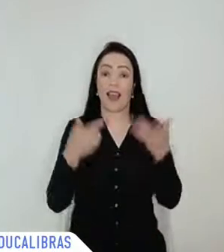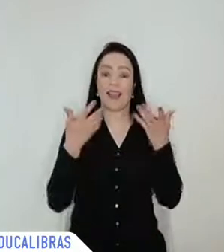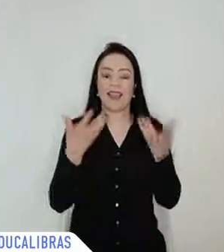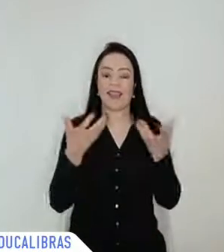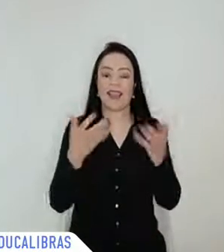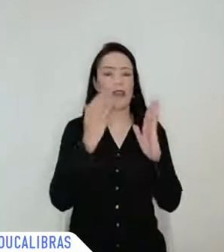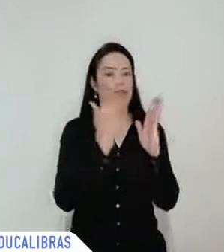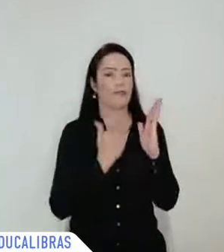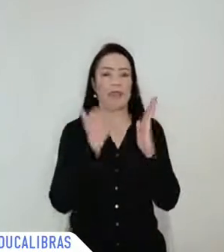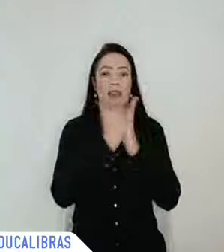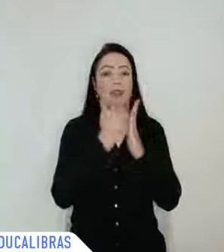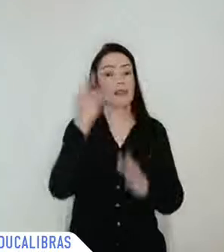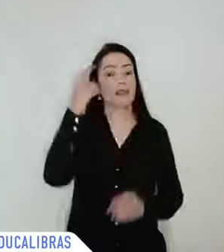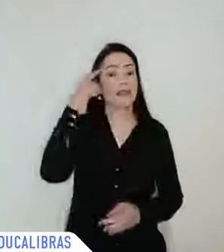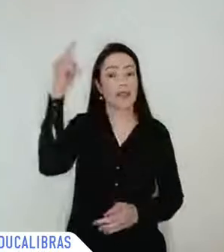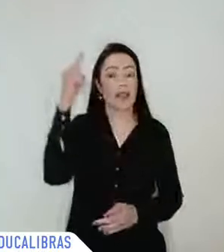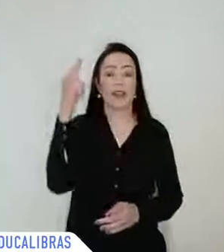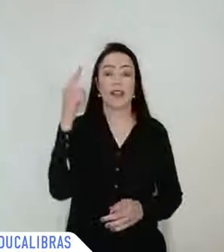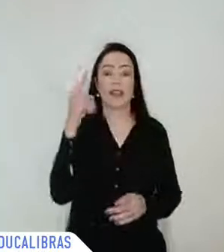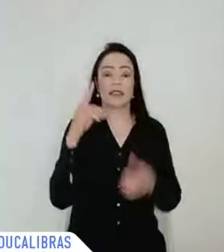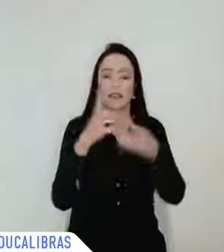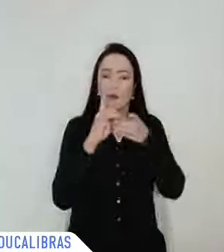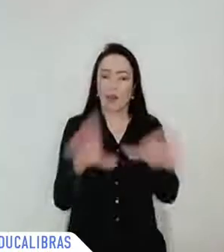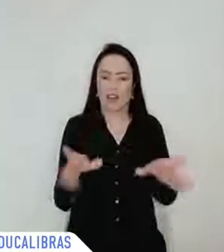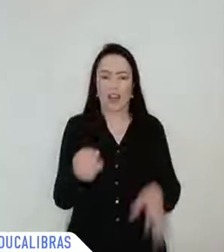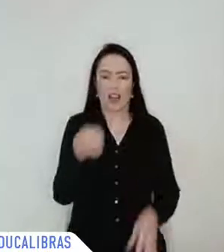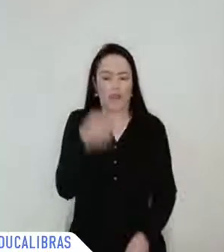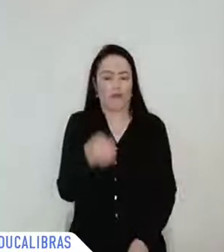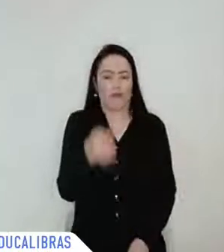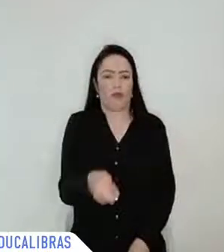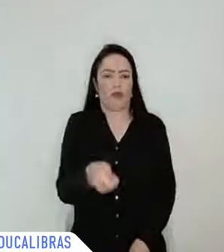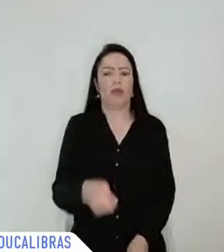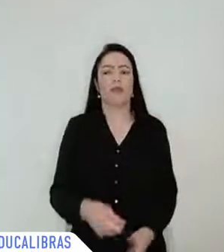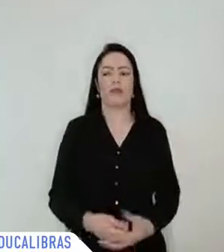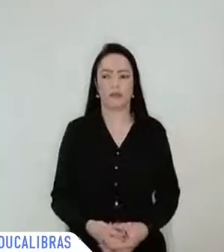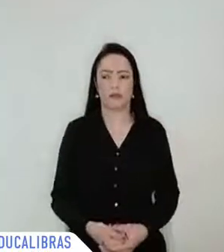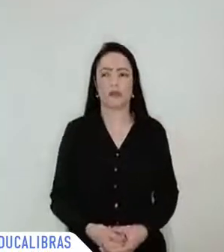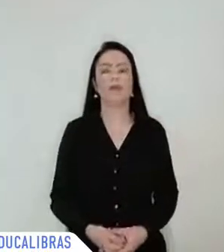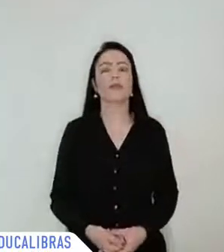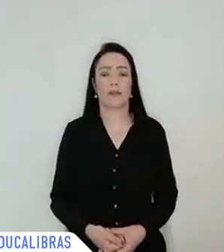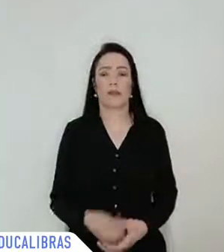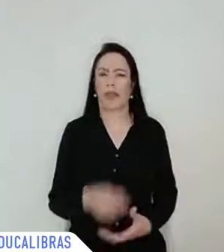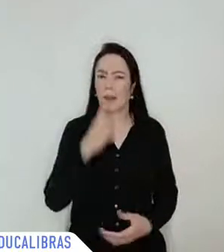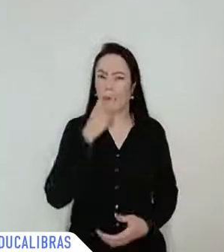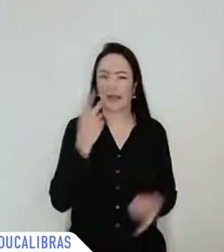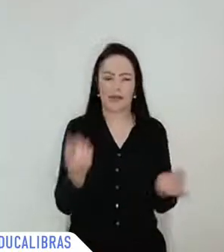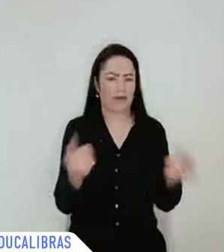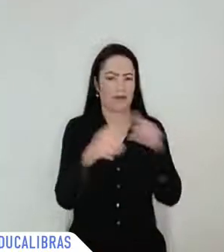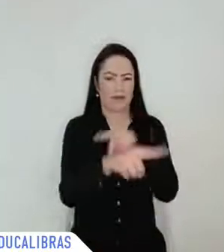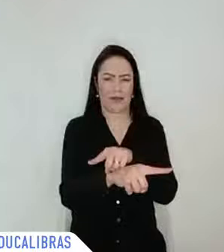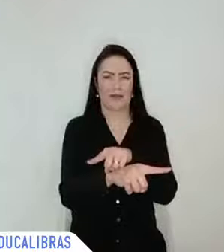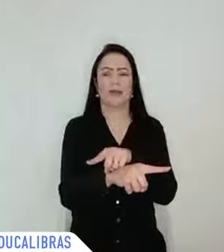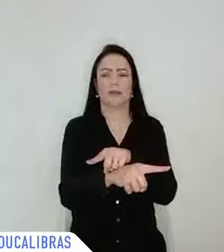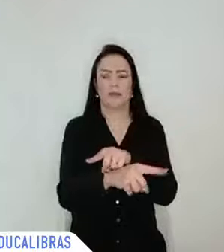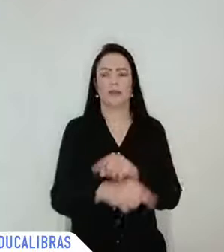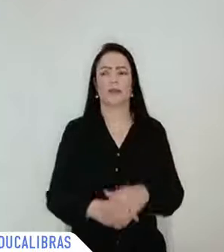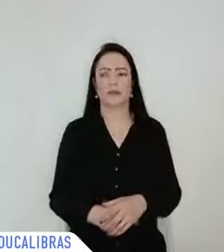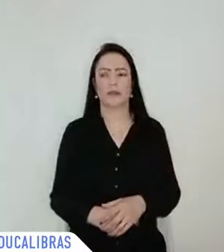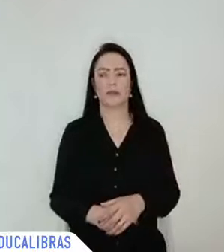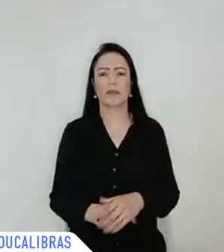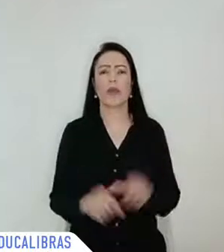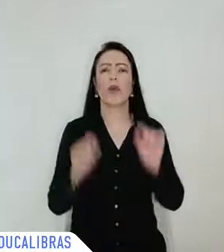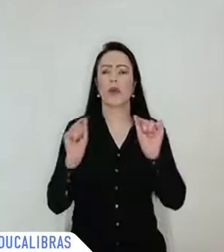of the majority. He wants to implement an idea of a democracy that is totalitarian, which is a